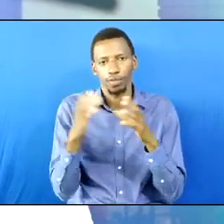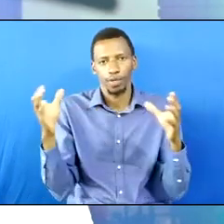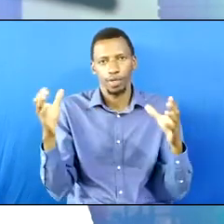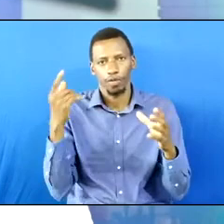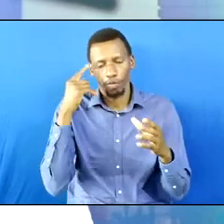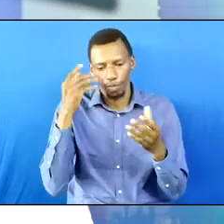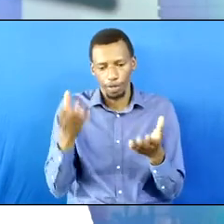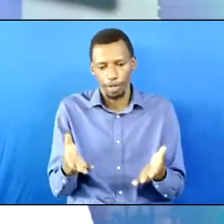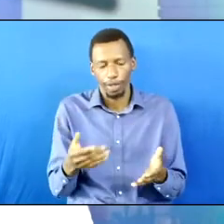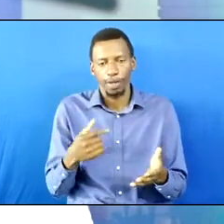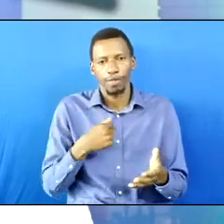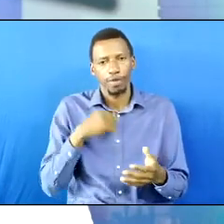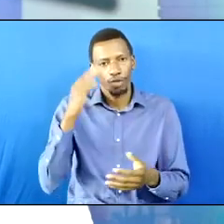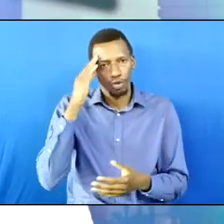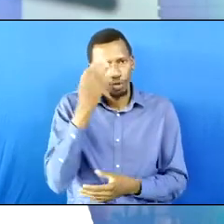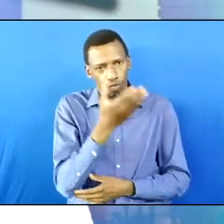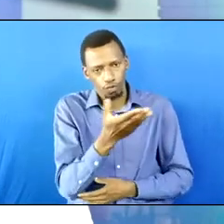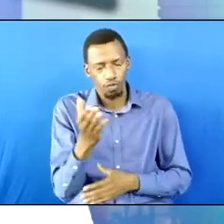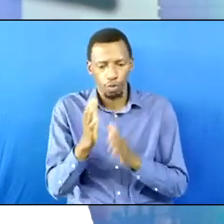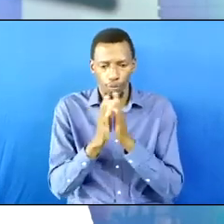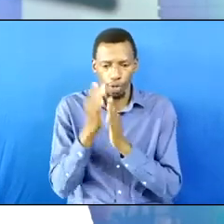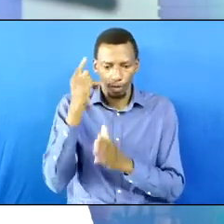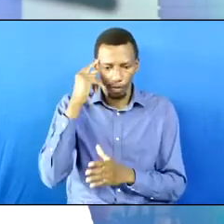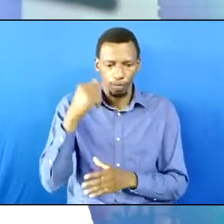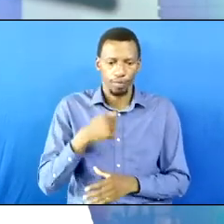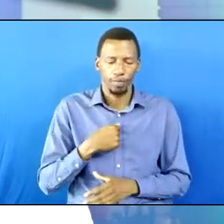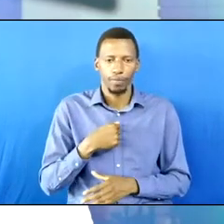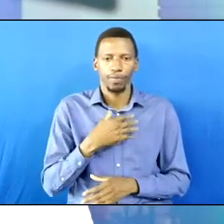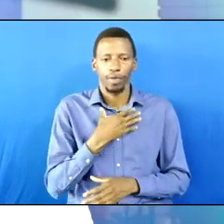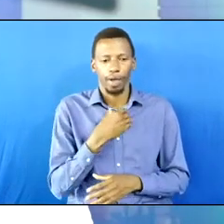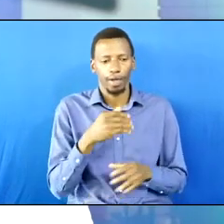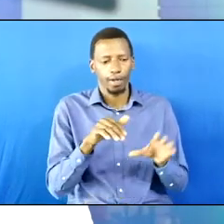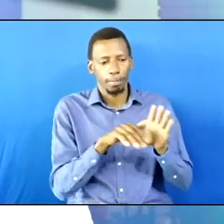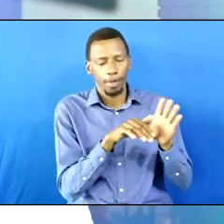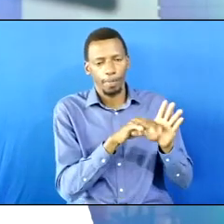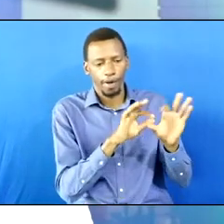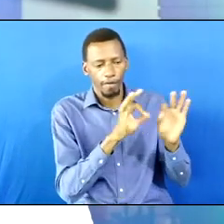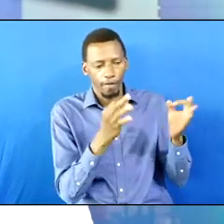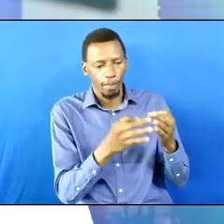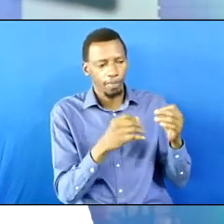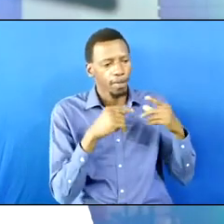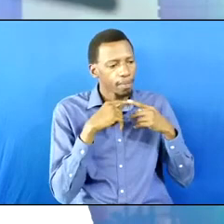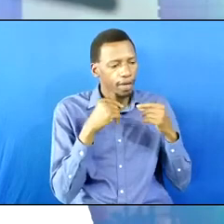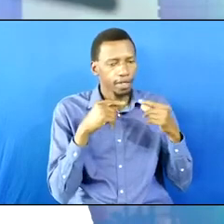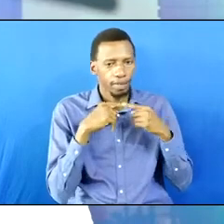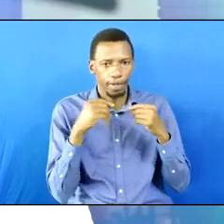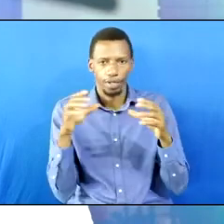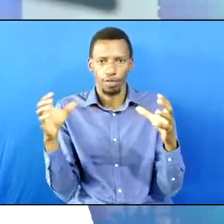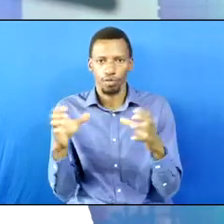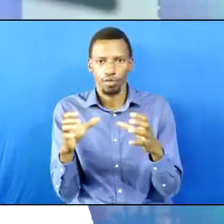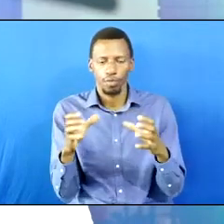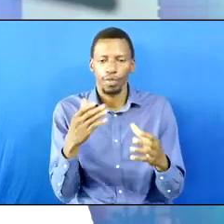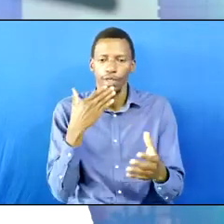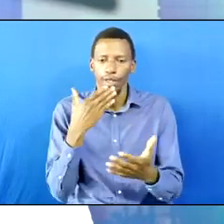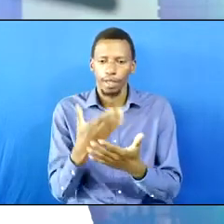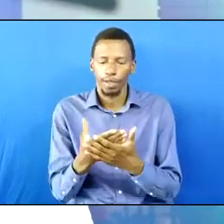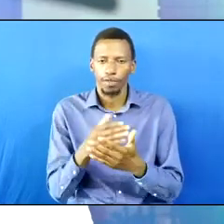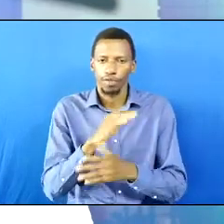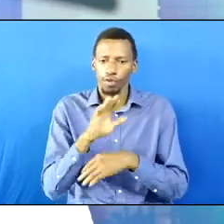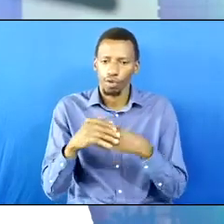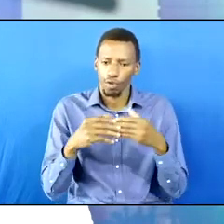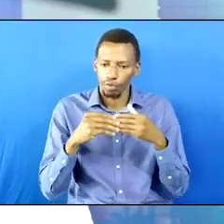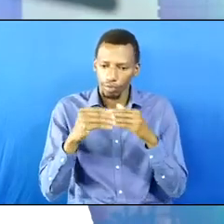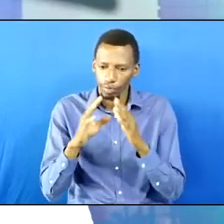me. God bless you, pastors. And thank you for the pastoral families who are with us. Thank you for all leaders, elders, and